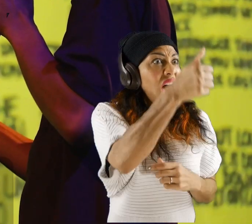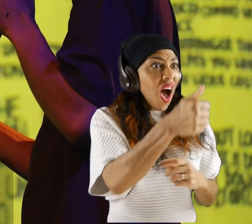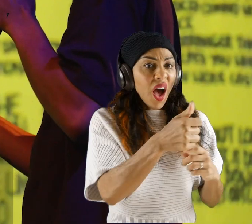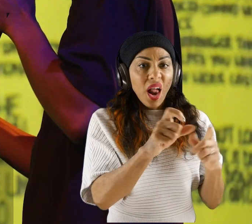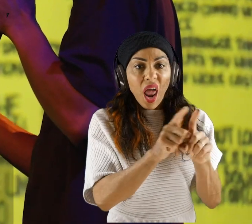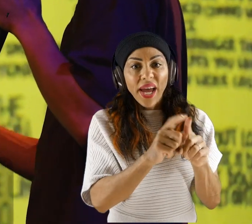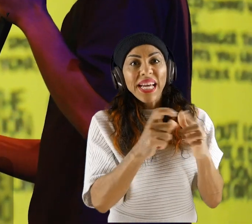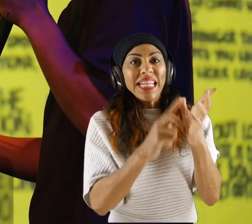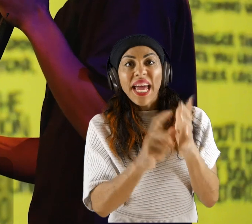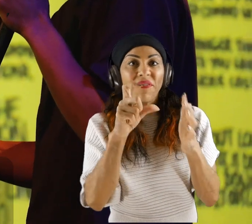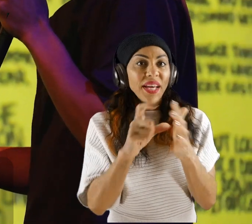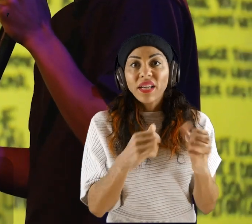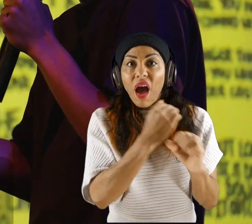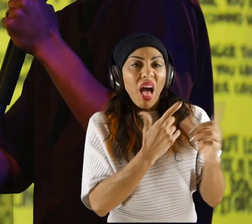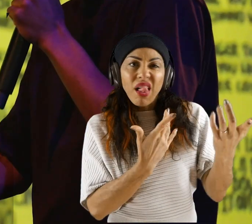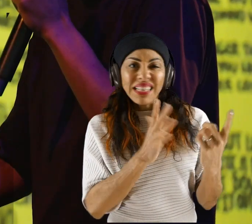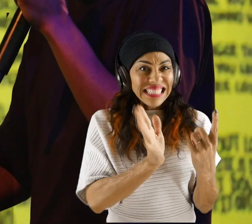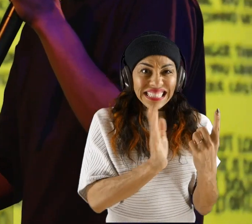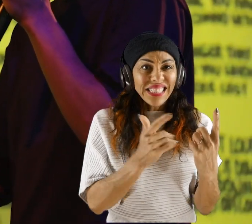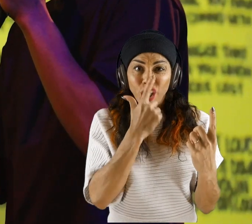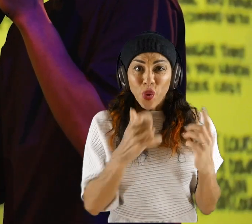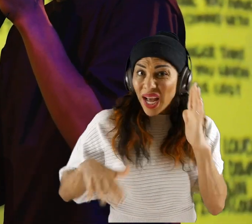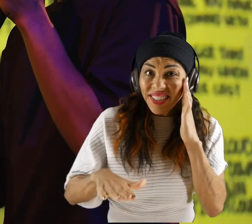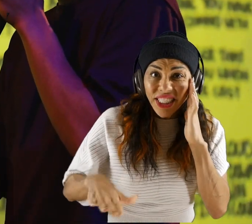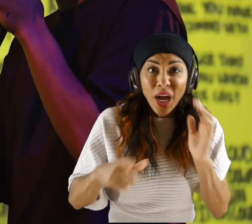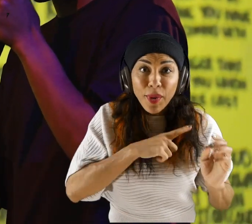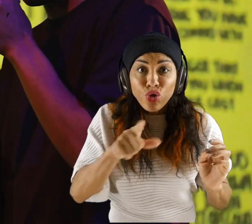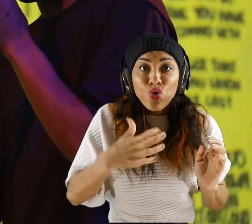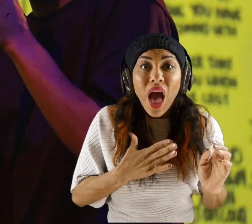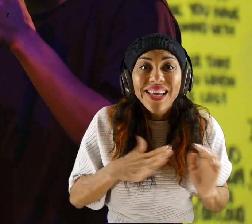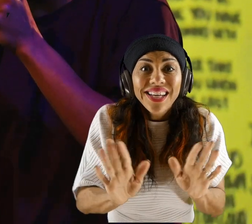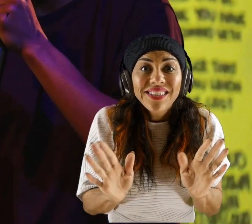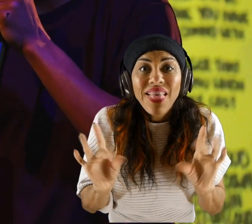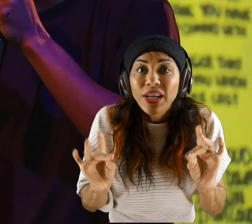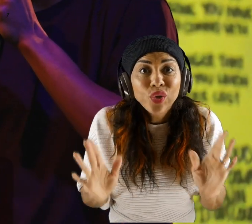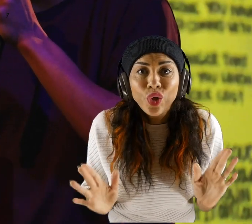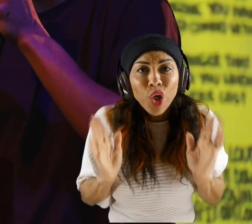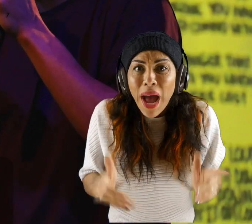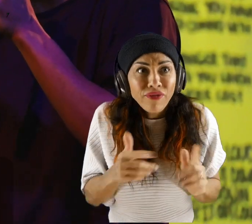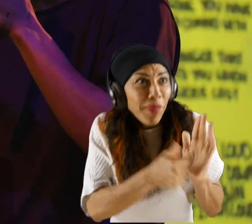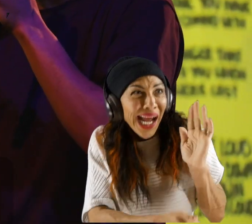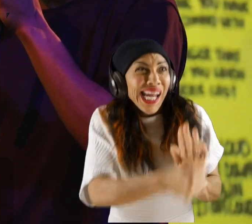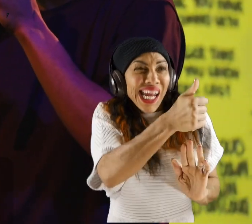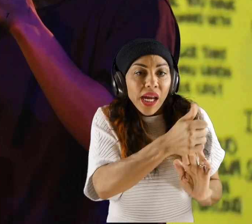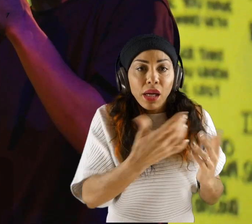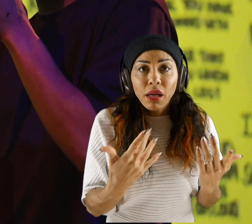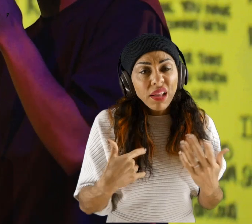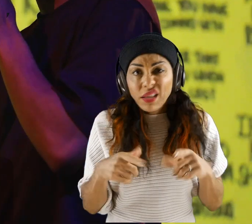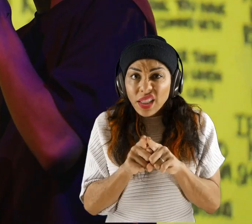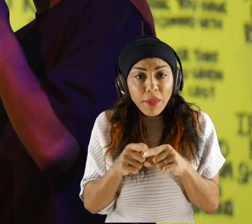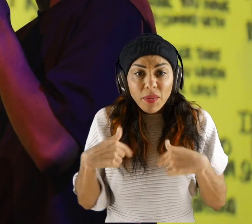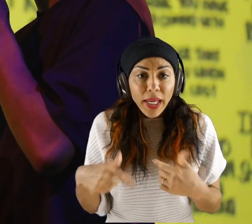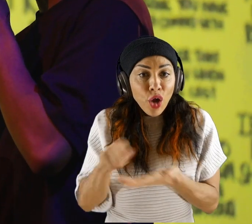Guetta. It's like, no, you can DJ just for the love of music. And that's where my thing started. The same with writing. I was writing